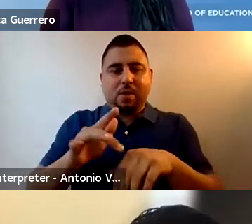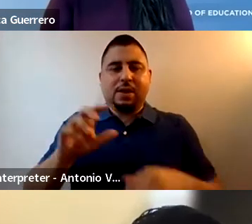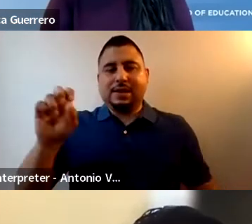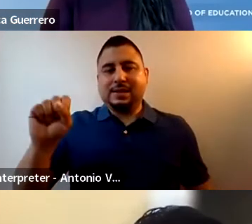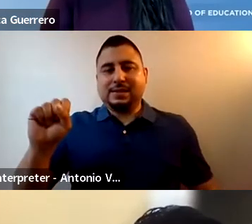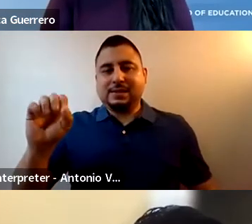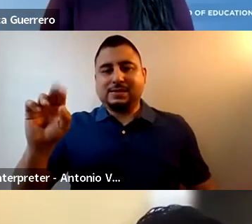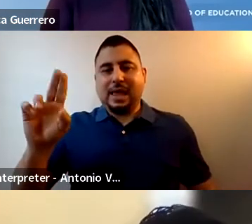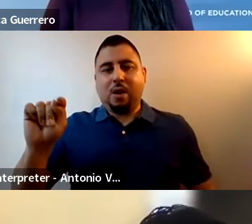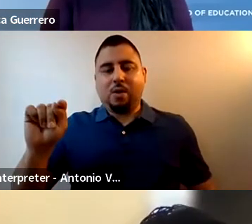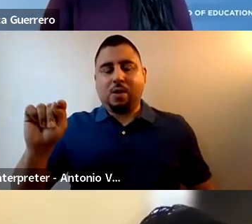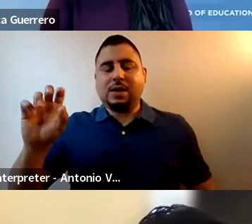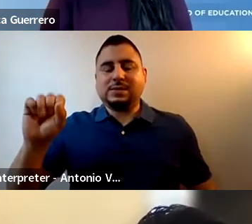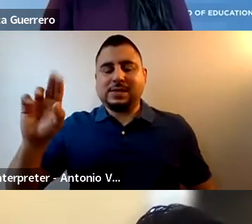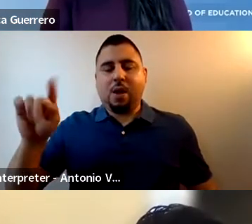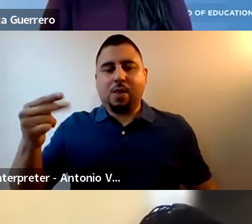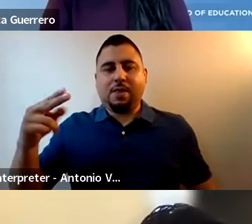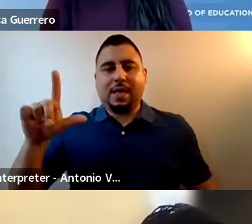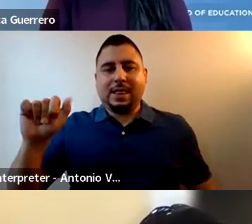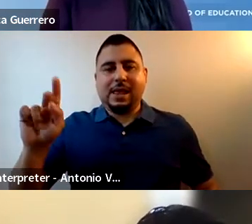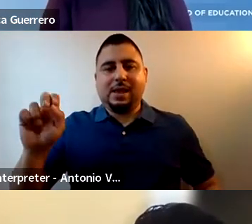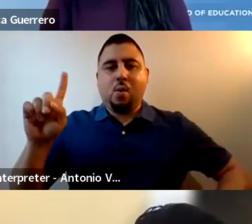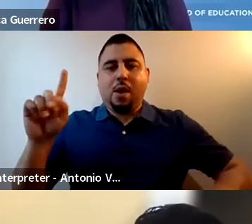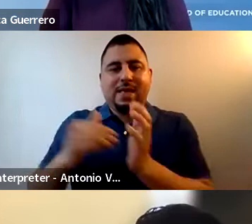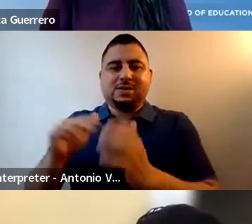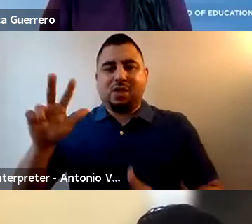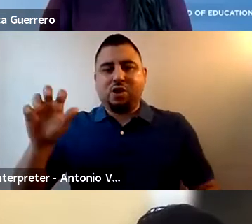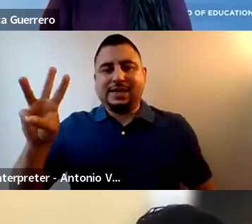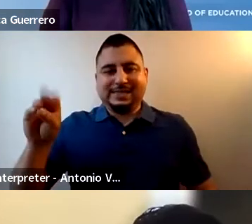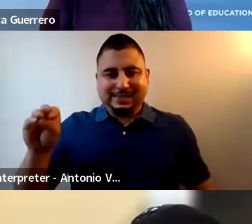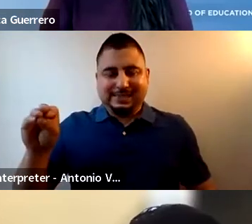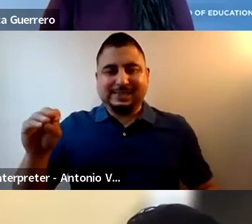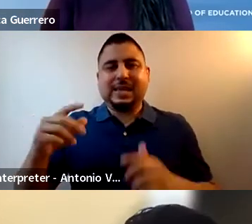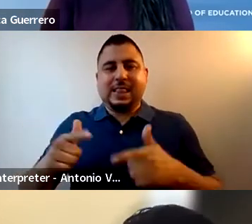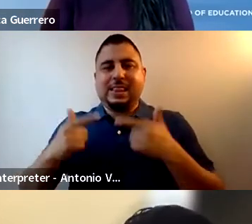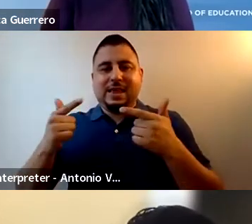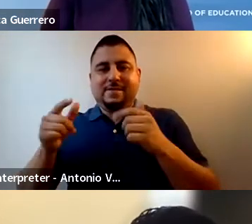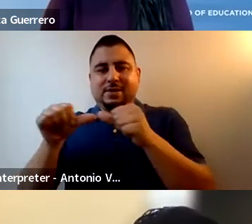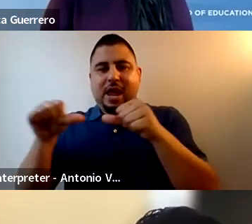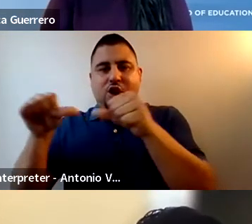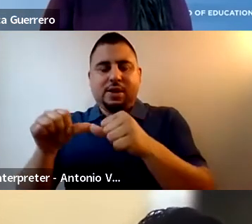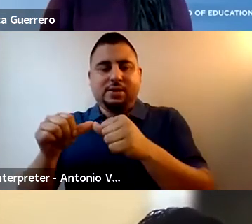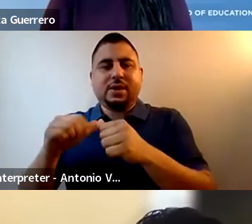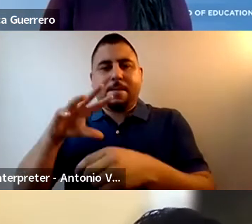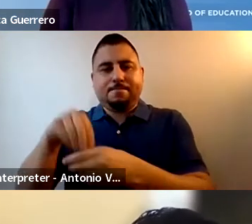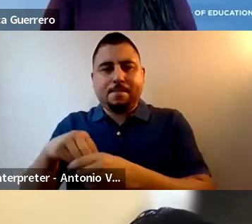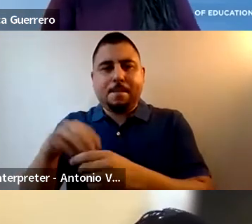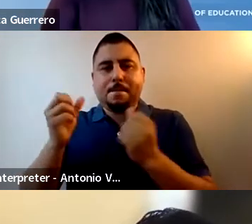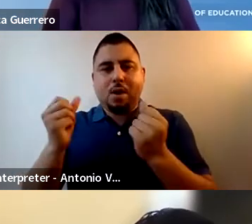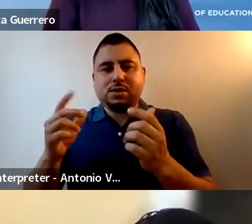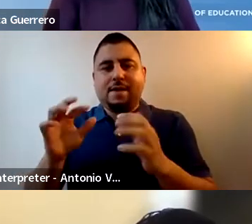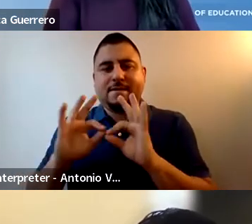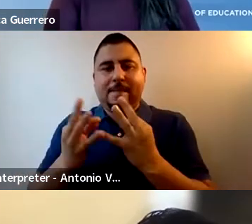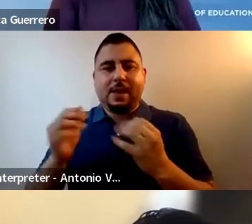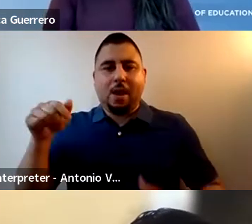is advertised as having 1,360 dwelling units, which will be comprised of multifamily